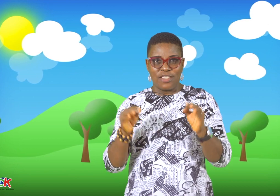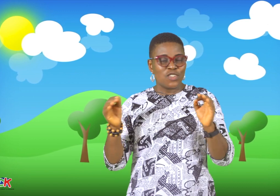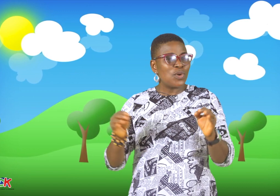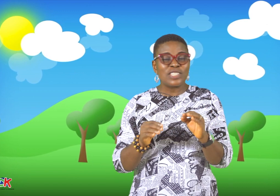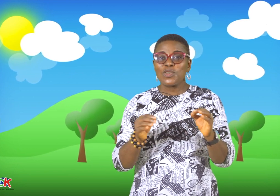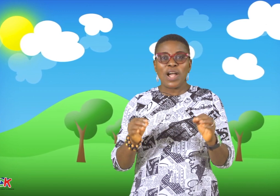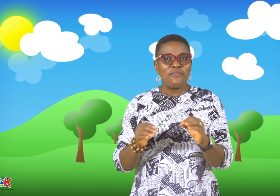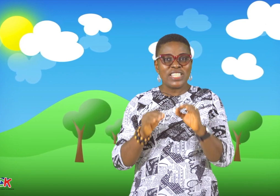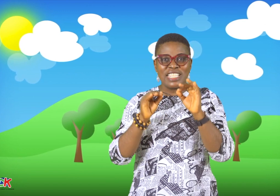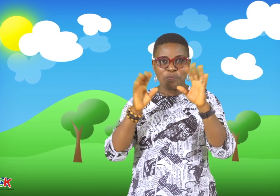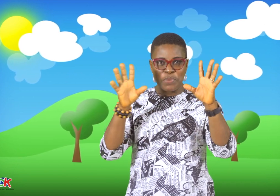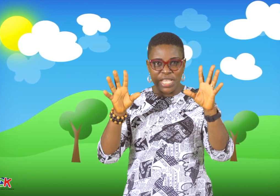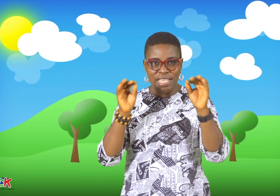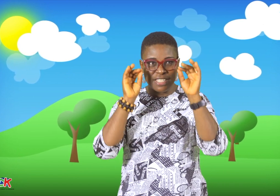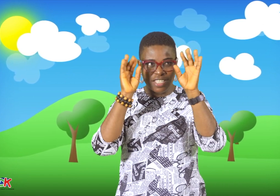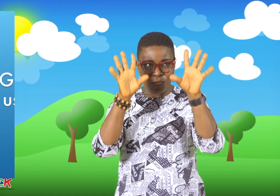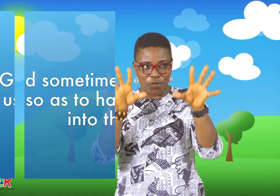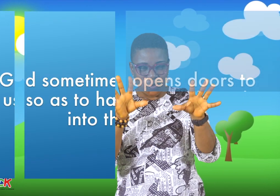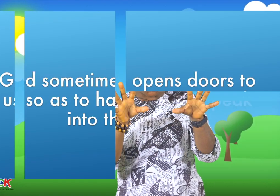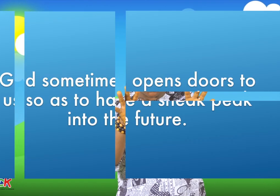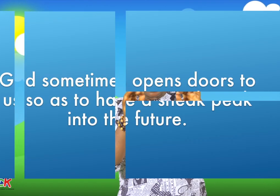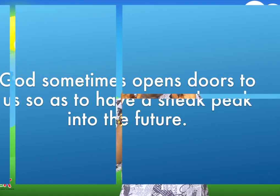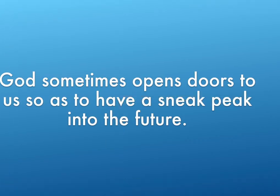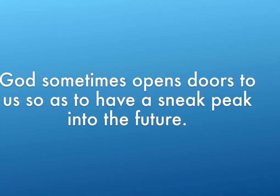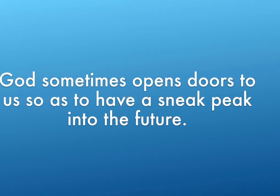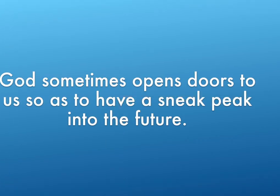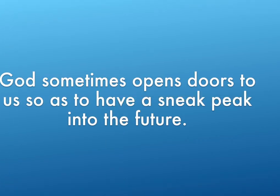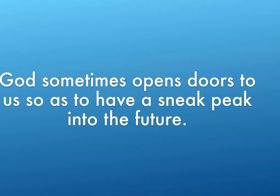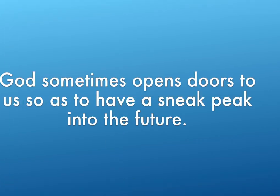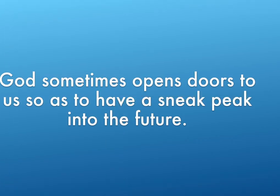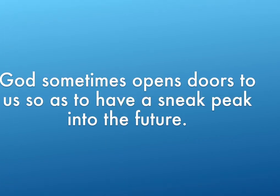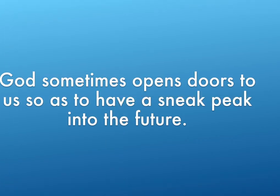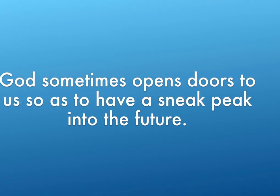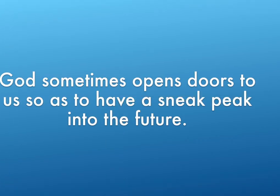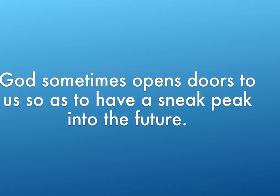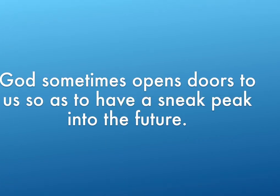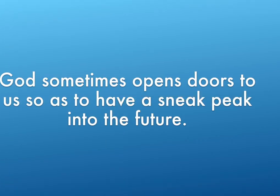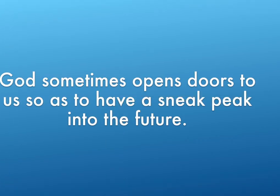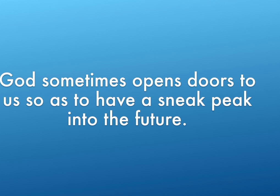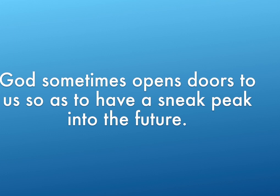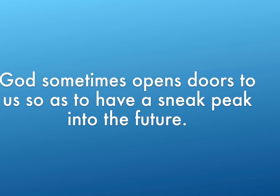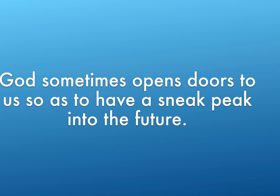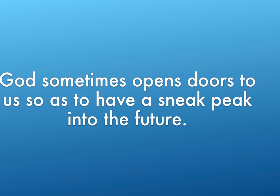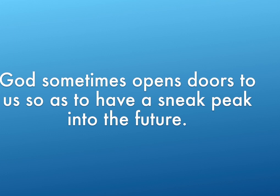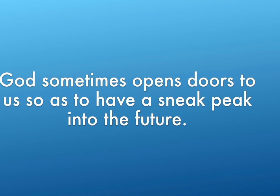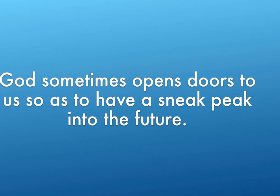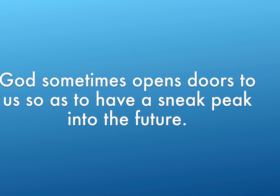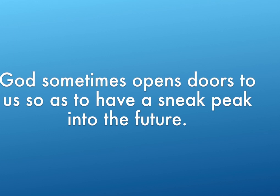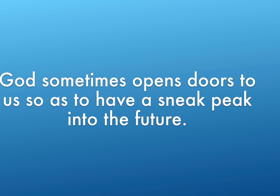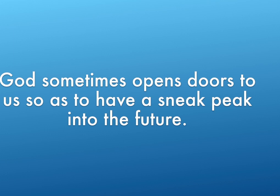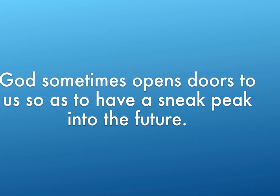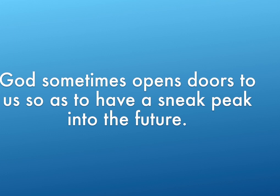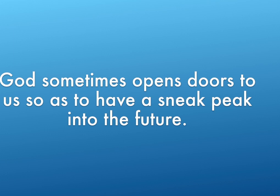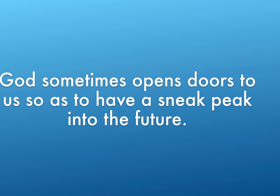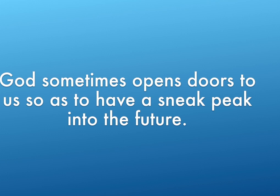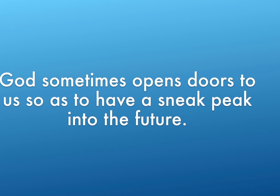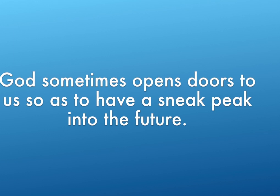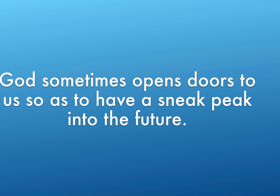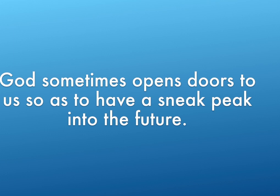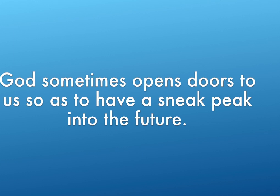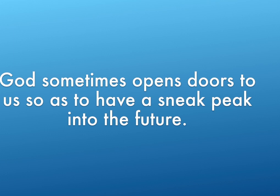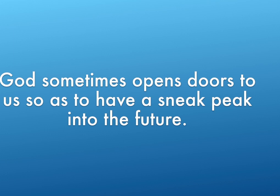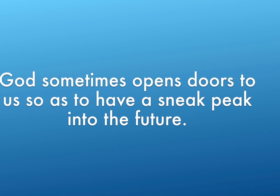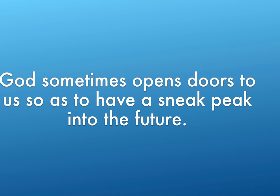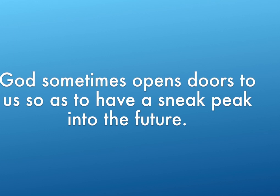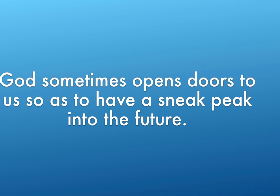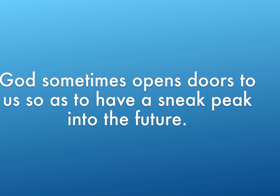us so as to have a sneak peek into the future. Like you peeping. Okay, God, what do you get there for me? Do you